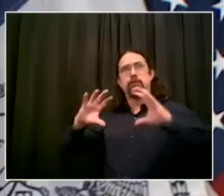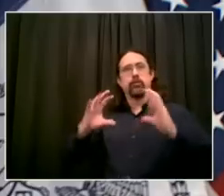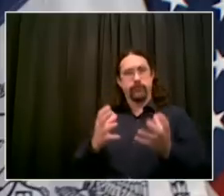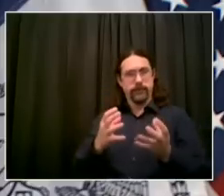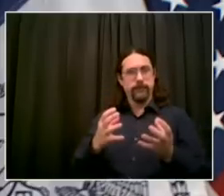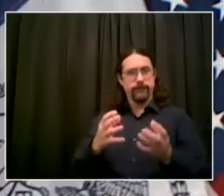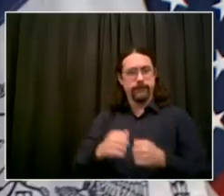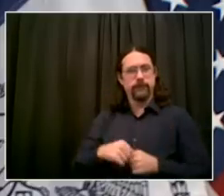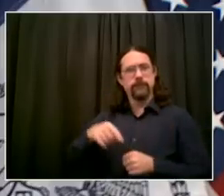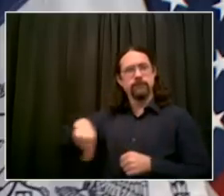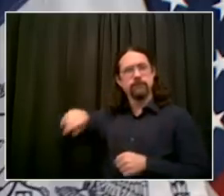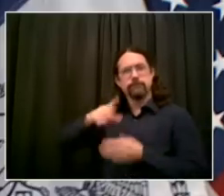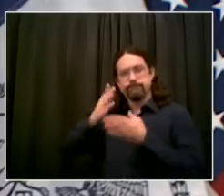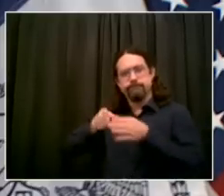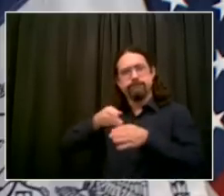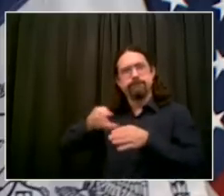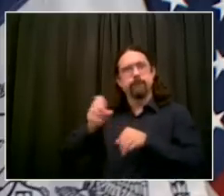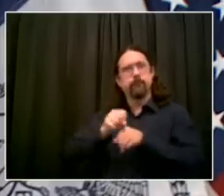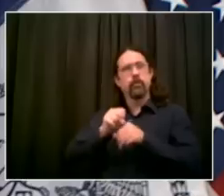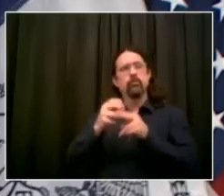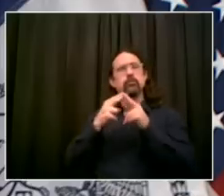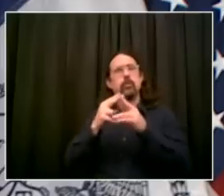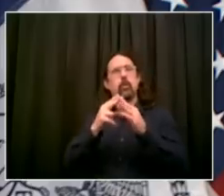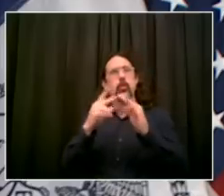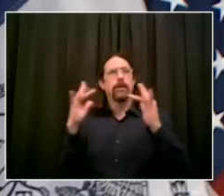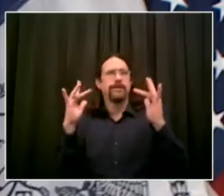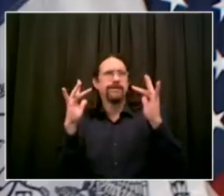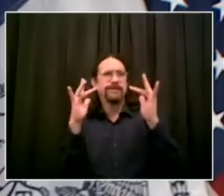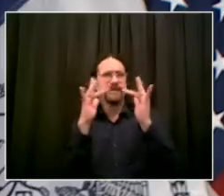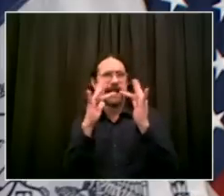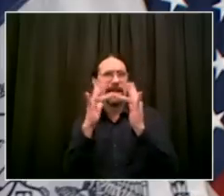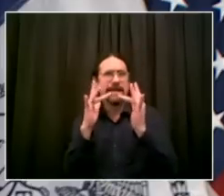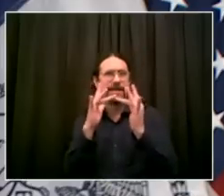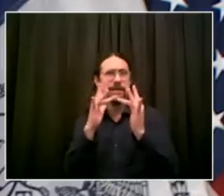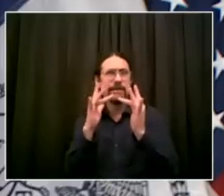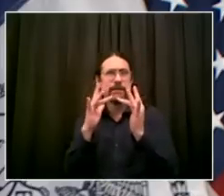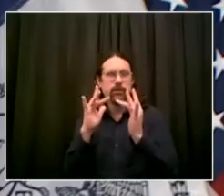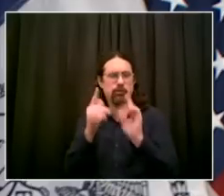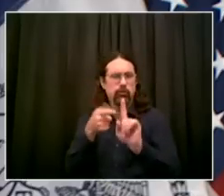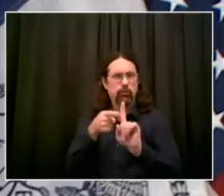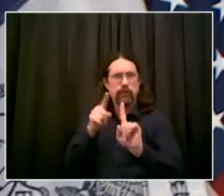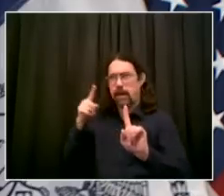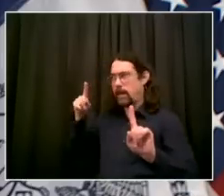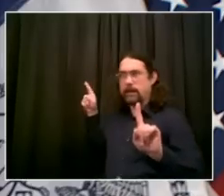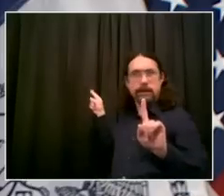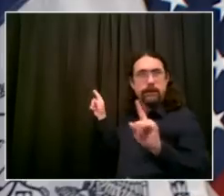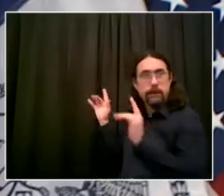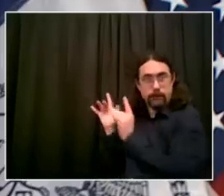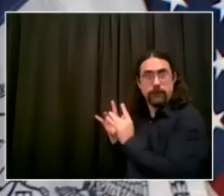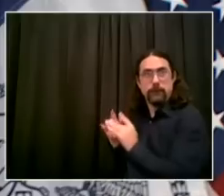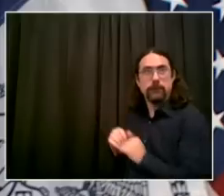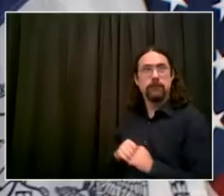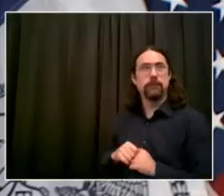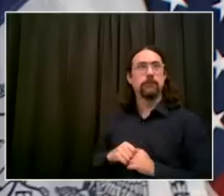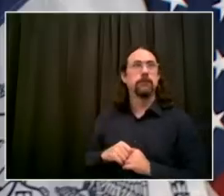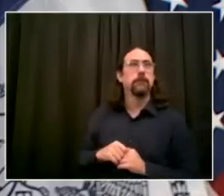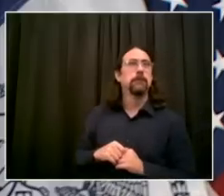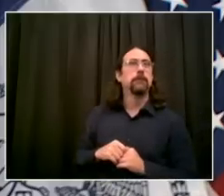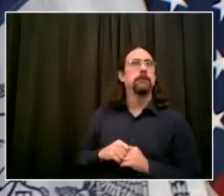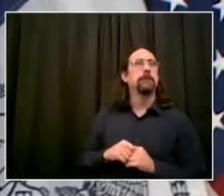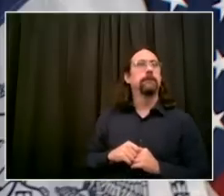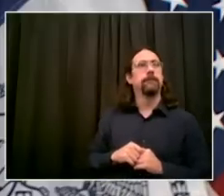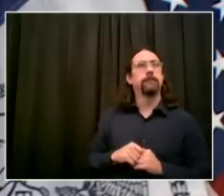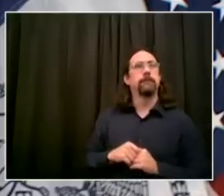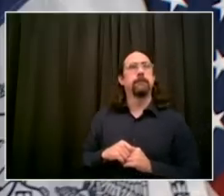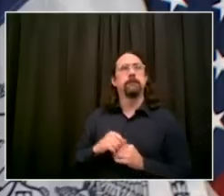virus is spreading? Is it in schools? Is it in large indoor events? Is it in what specifically is